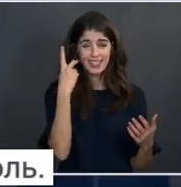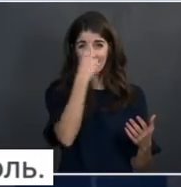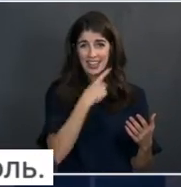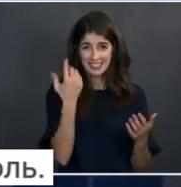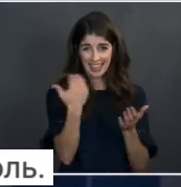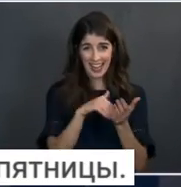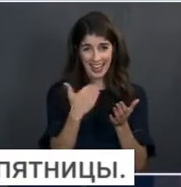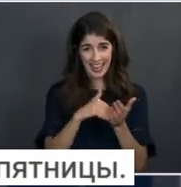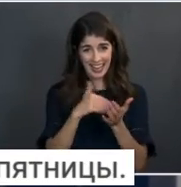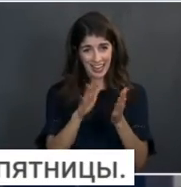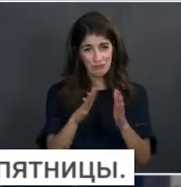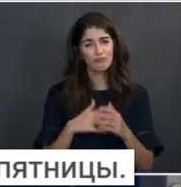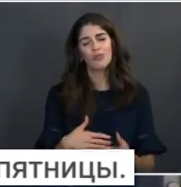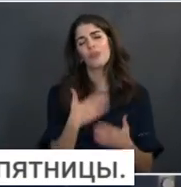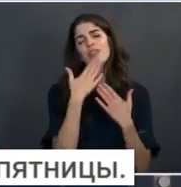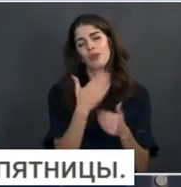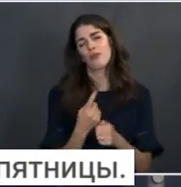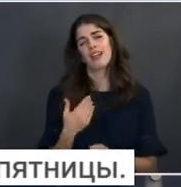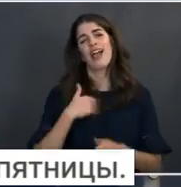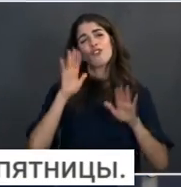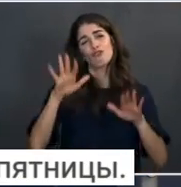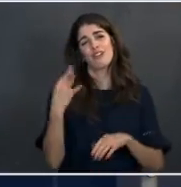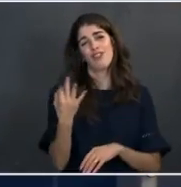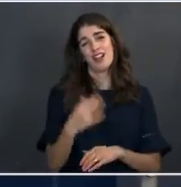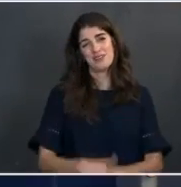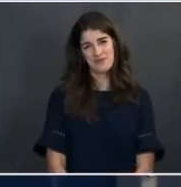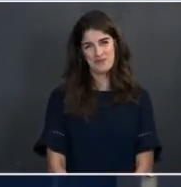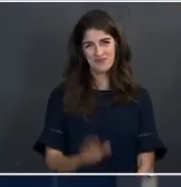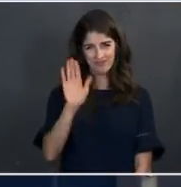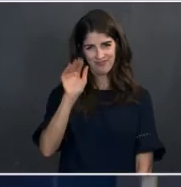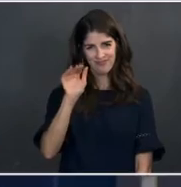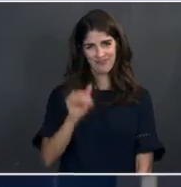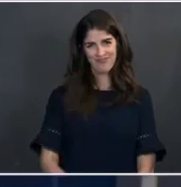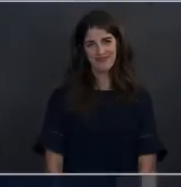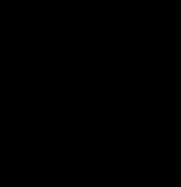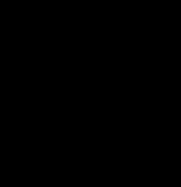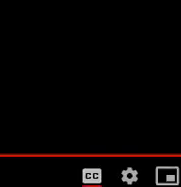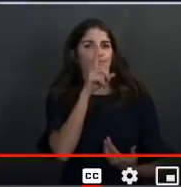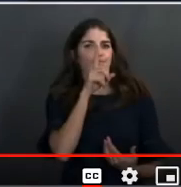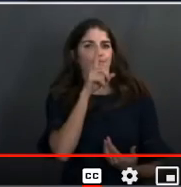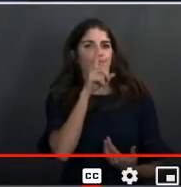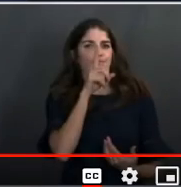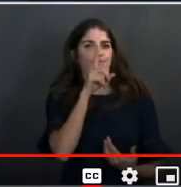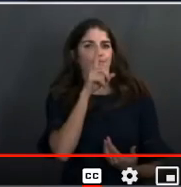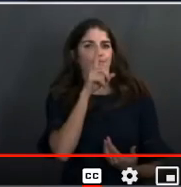play an important role. So thank you, everyone. Have a great Friday. Thank you.